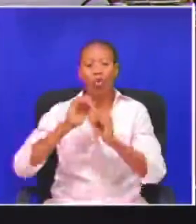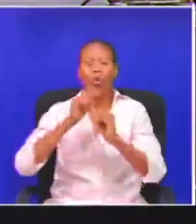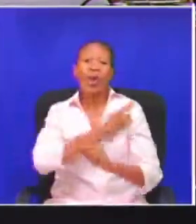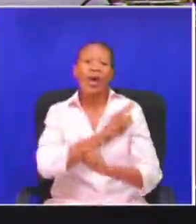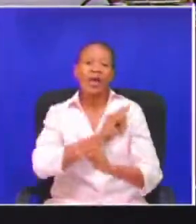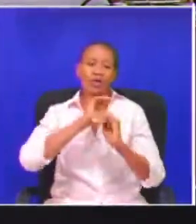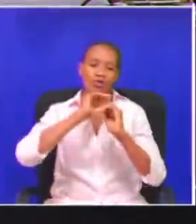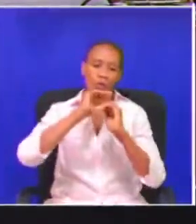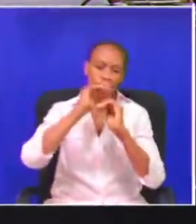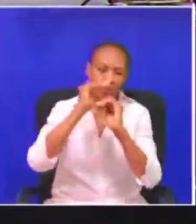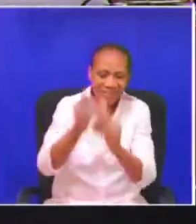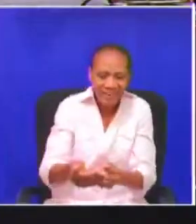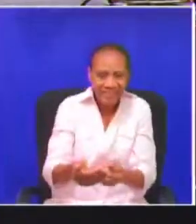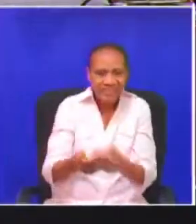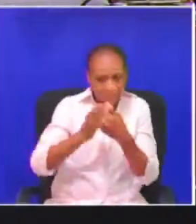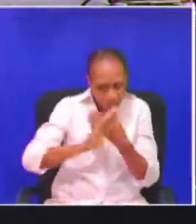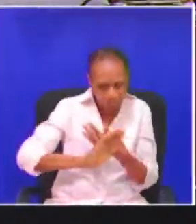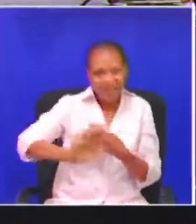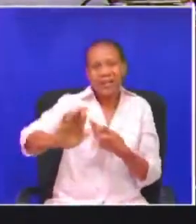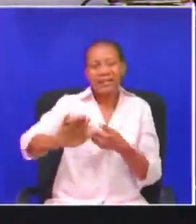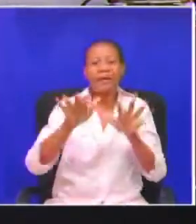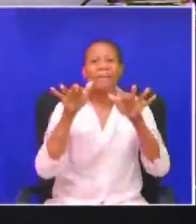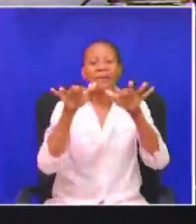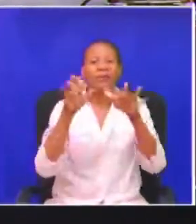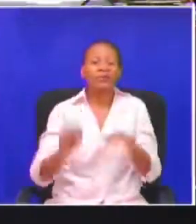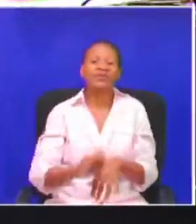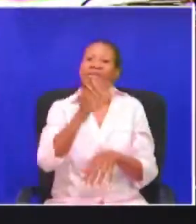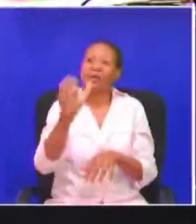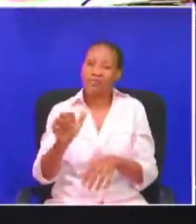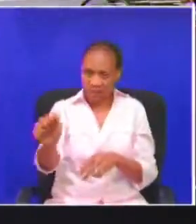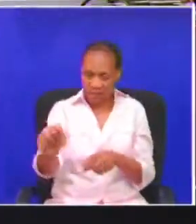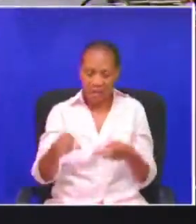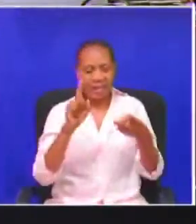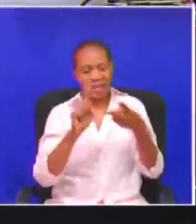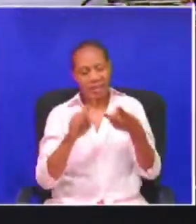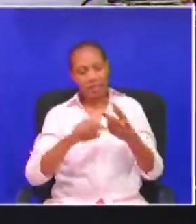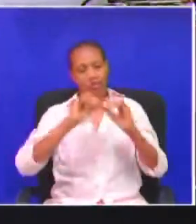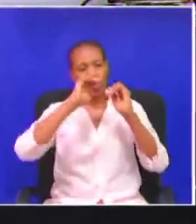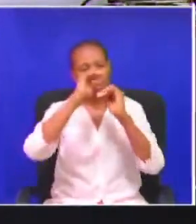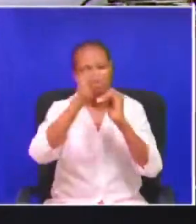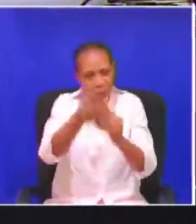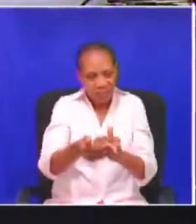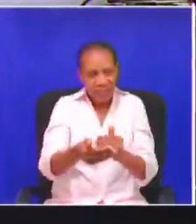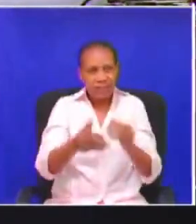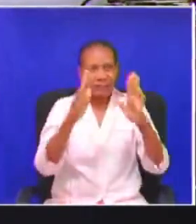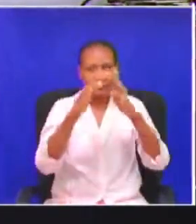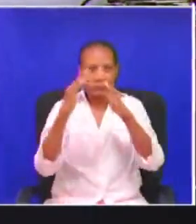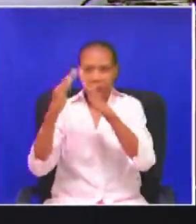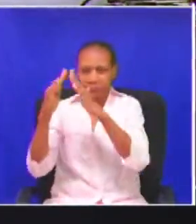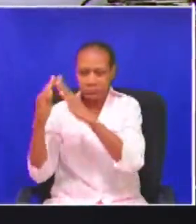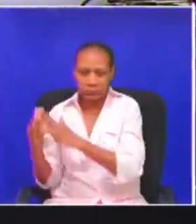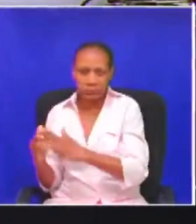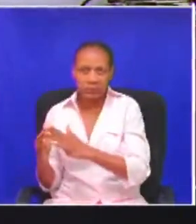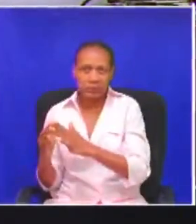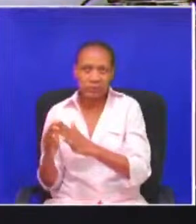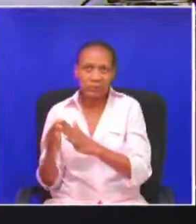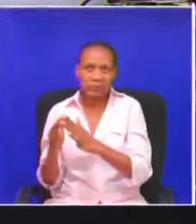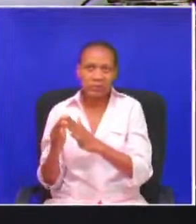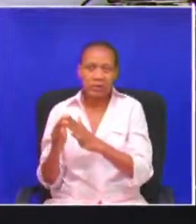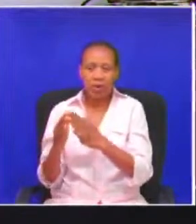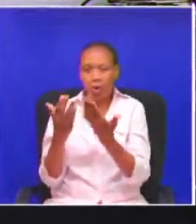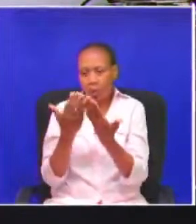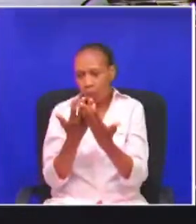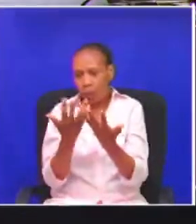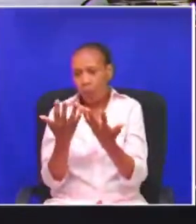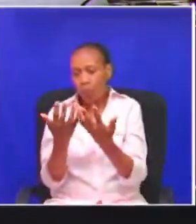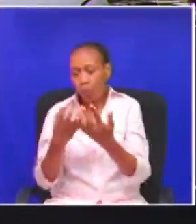of the people of South Africa and also the protection of the properties of the people of South